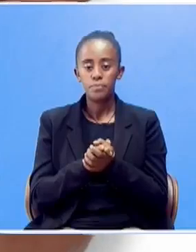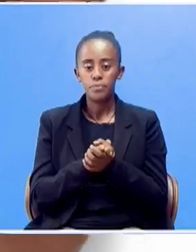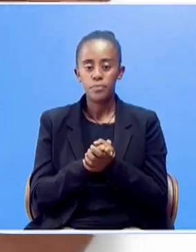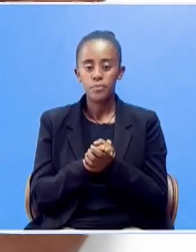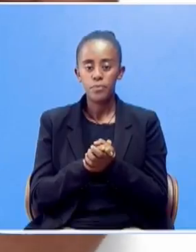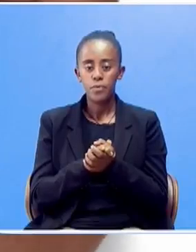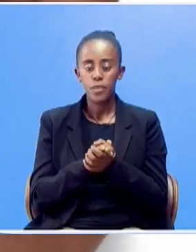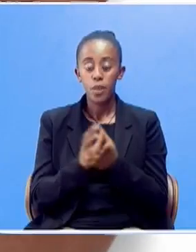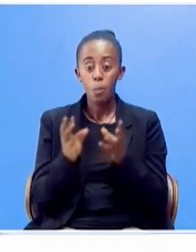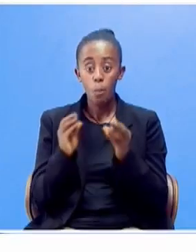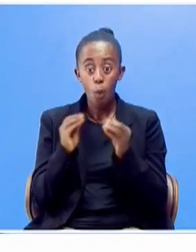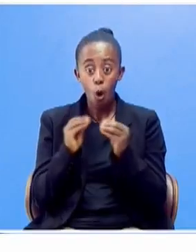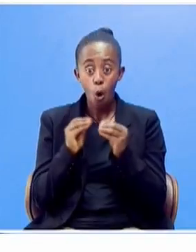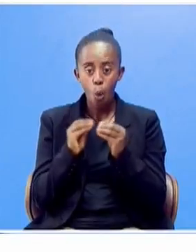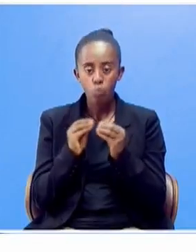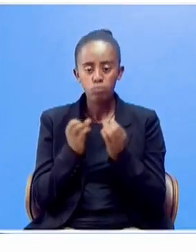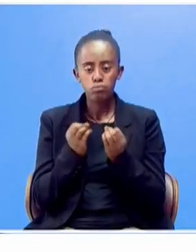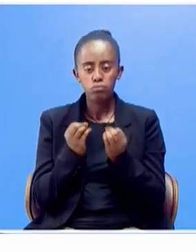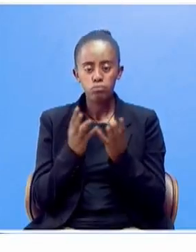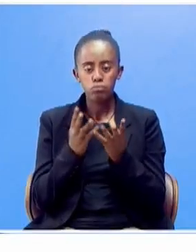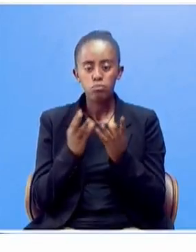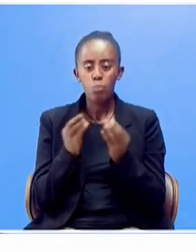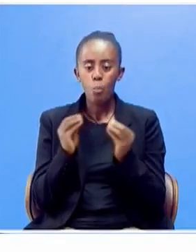the more